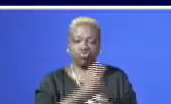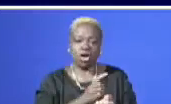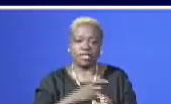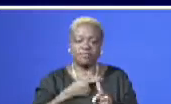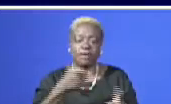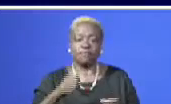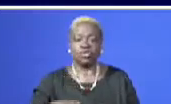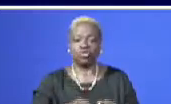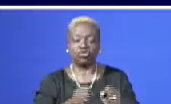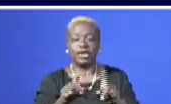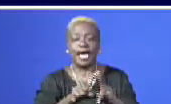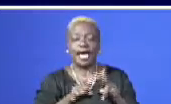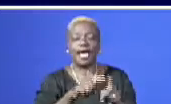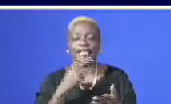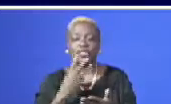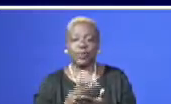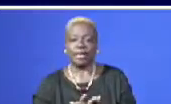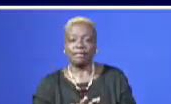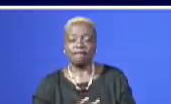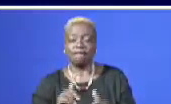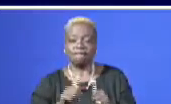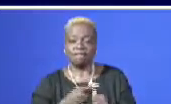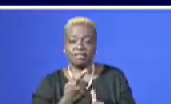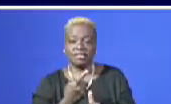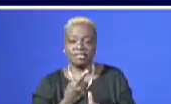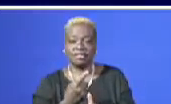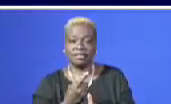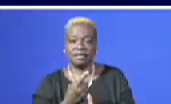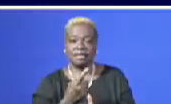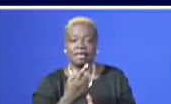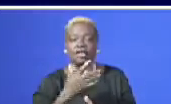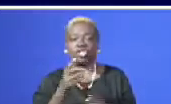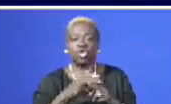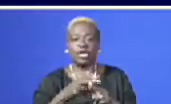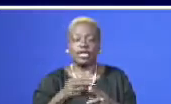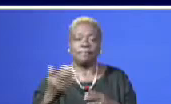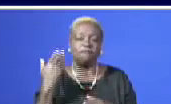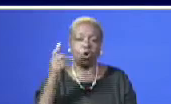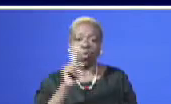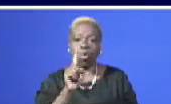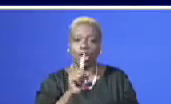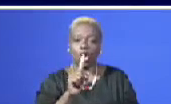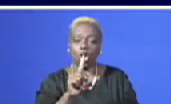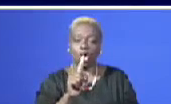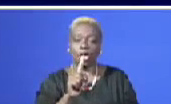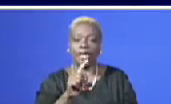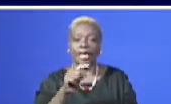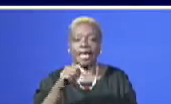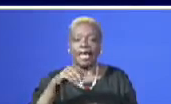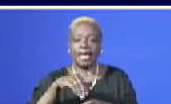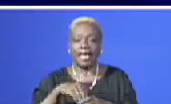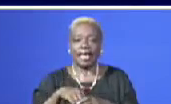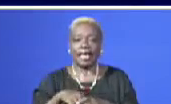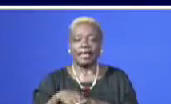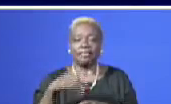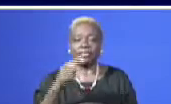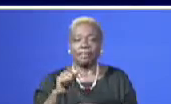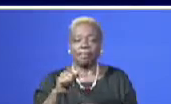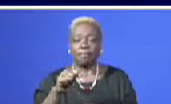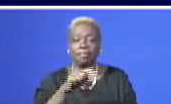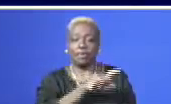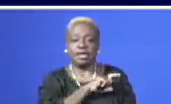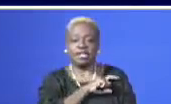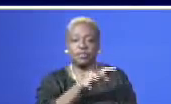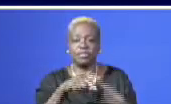capital as well. In the first incident, reports indicate that shortly before 1 p.m., officers proceeded to a track road